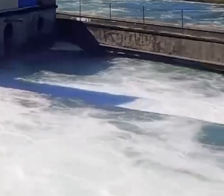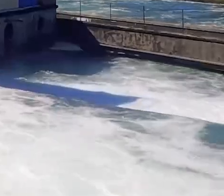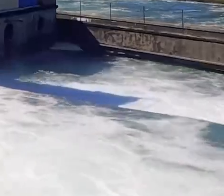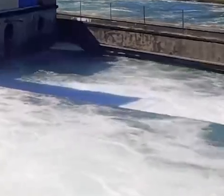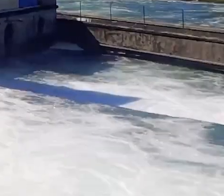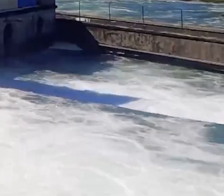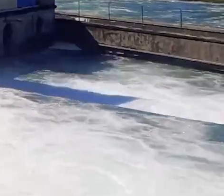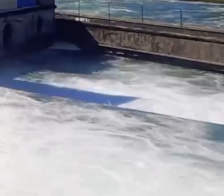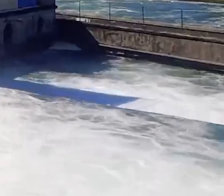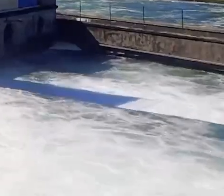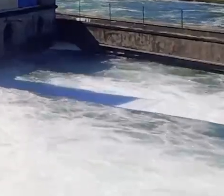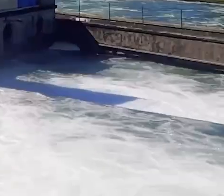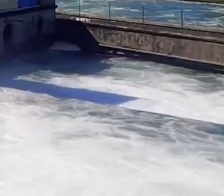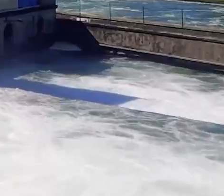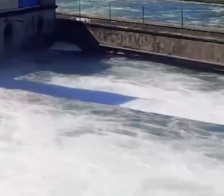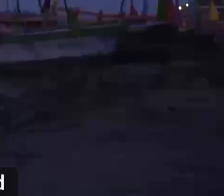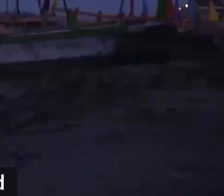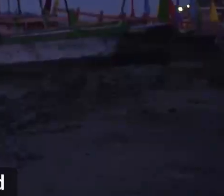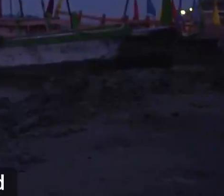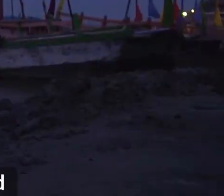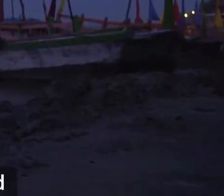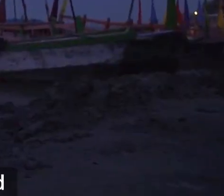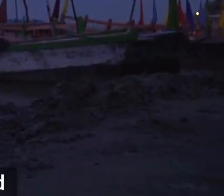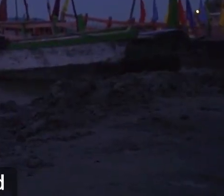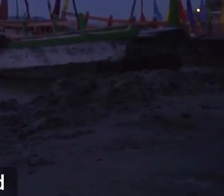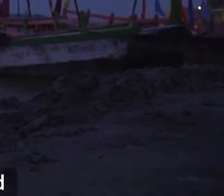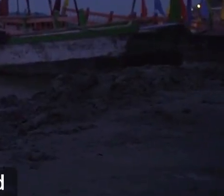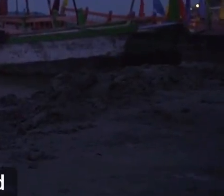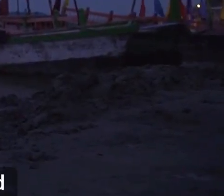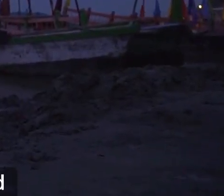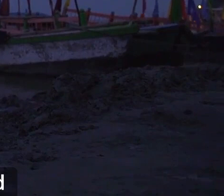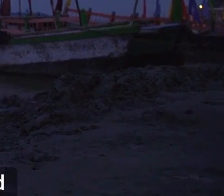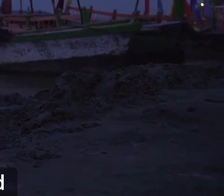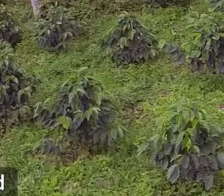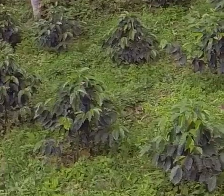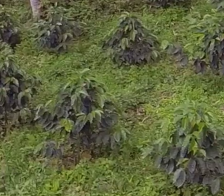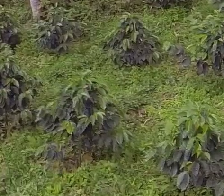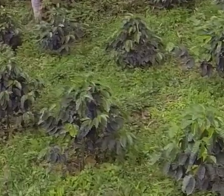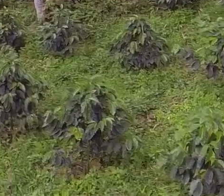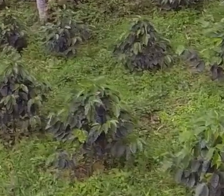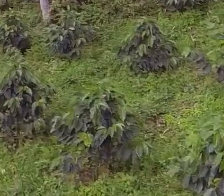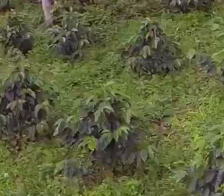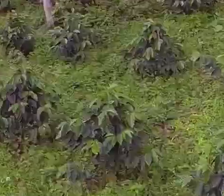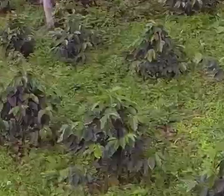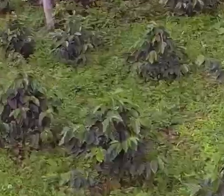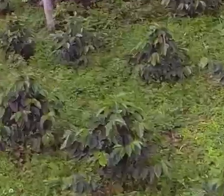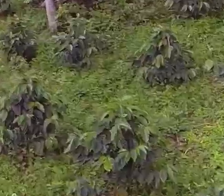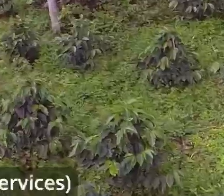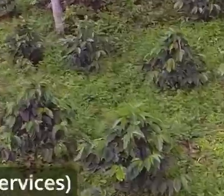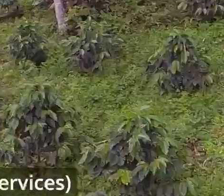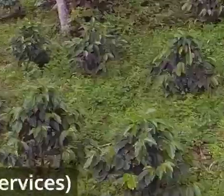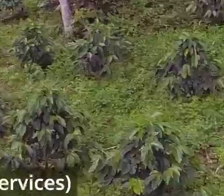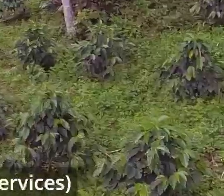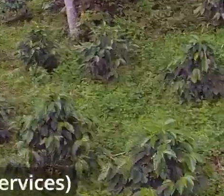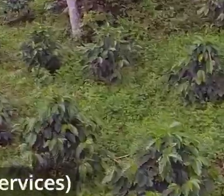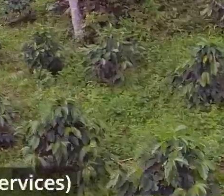a focus on increasing water security, a flexible approach to land use has been adopted by using integrative planning tools such